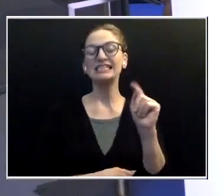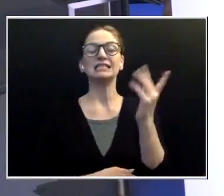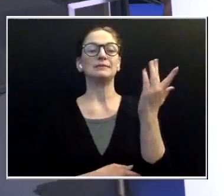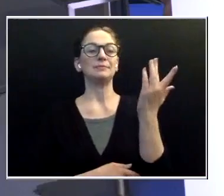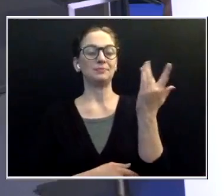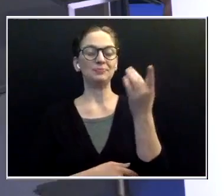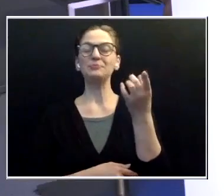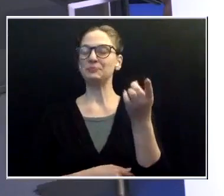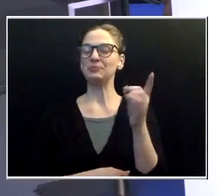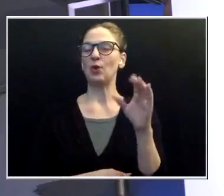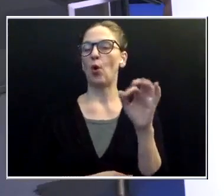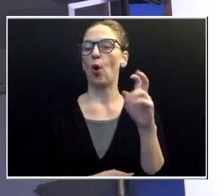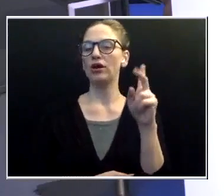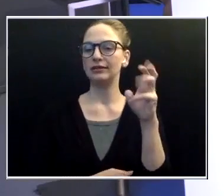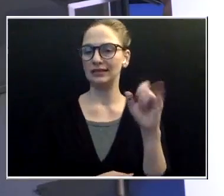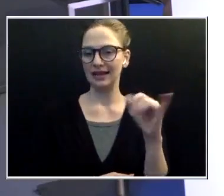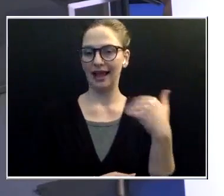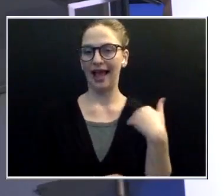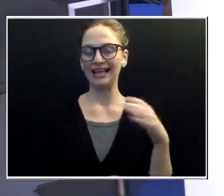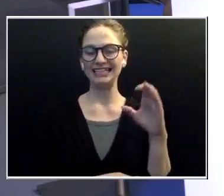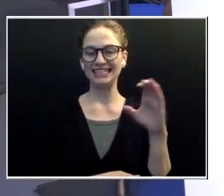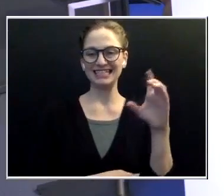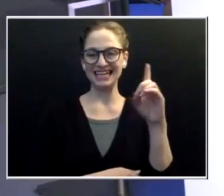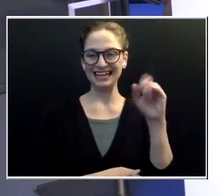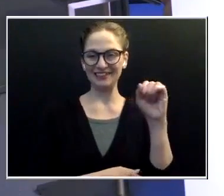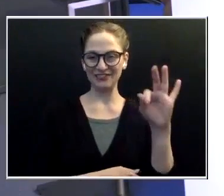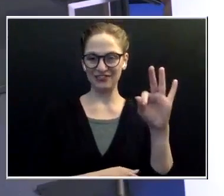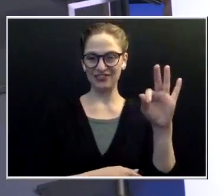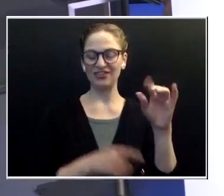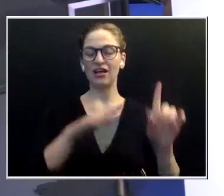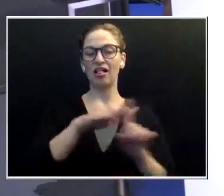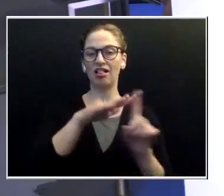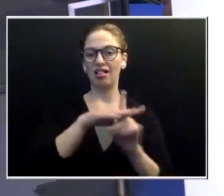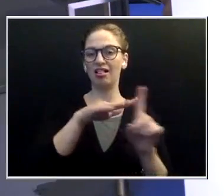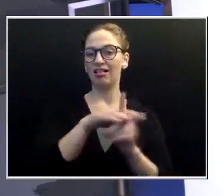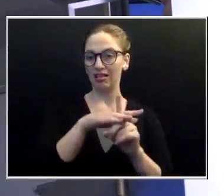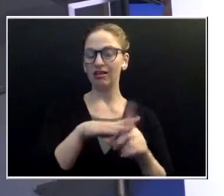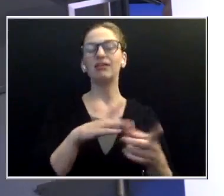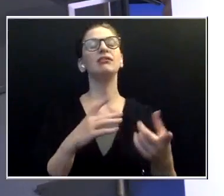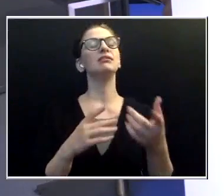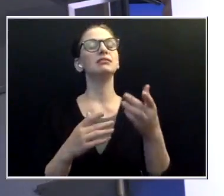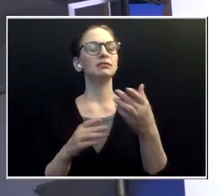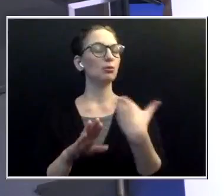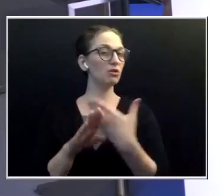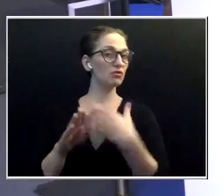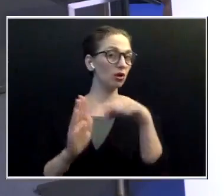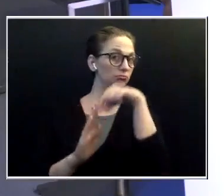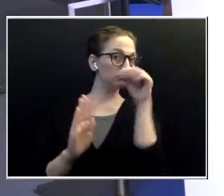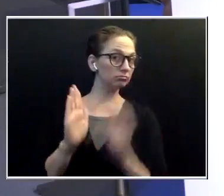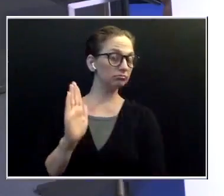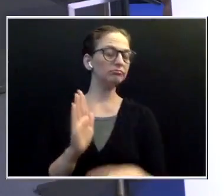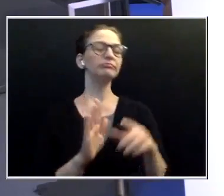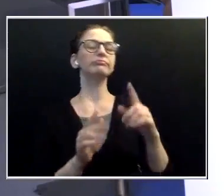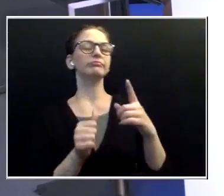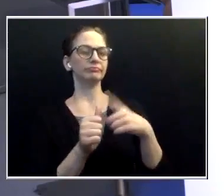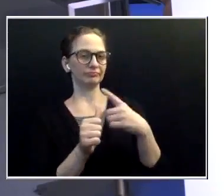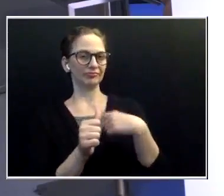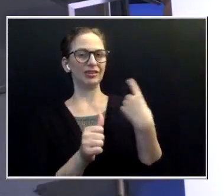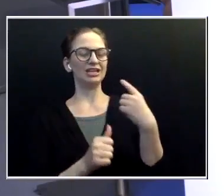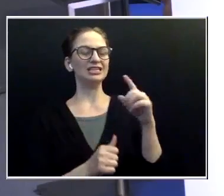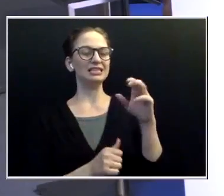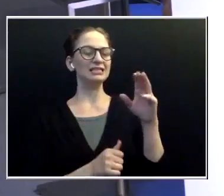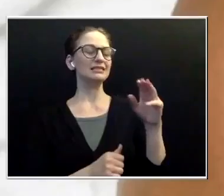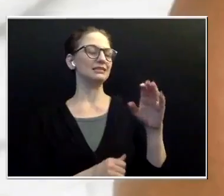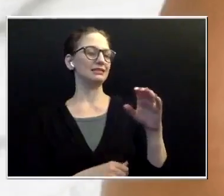our discussion, I'm going to let Chief Medical Officer Dr. Steve Stites explain what C. diff is and how it can take over our